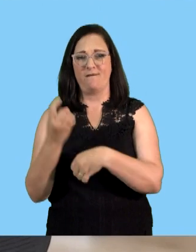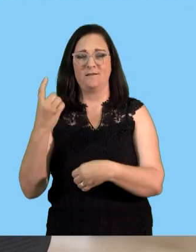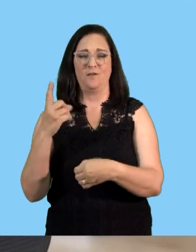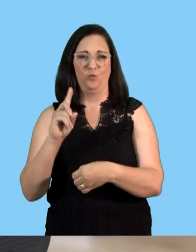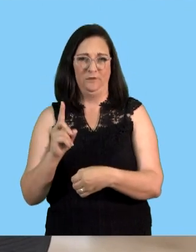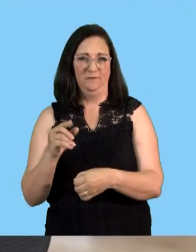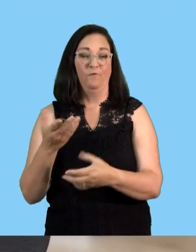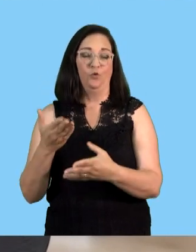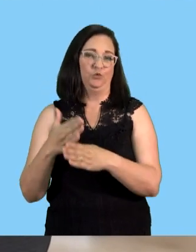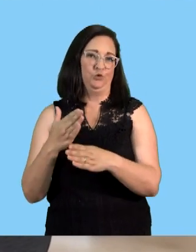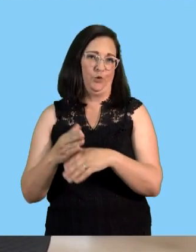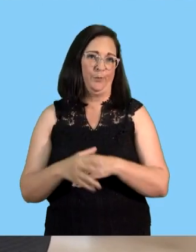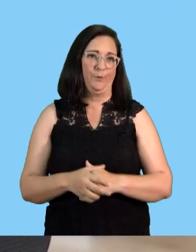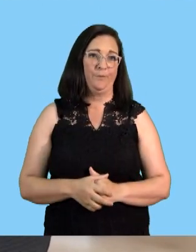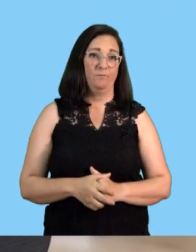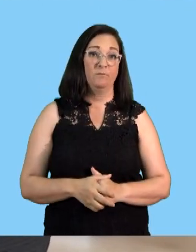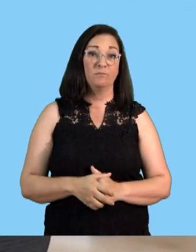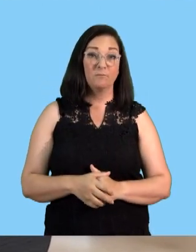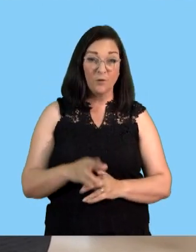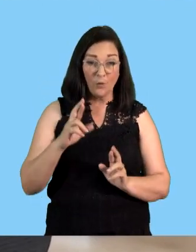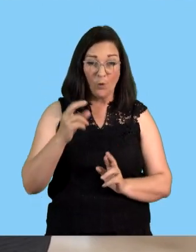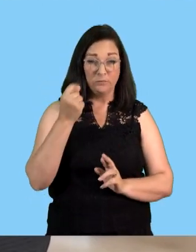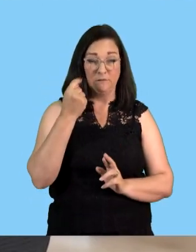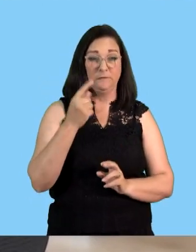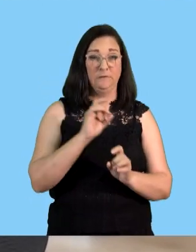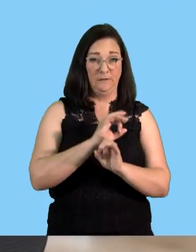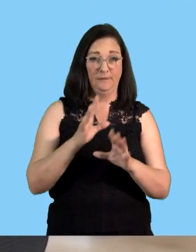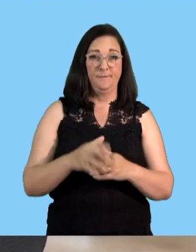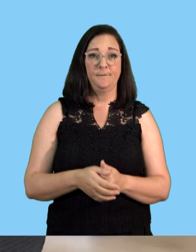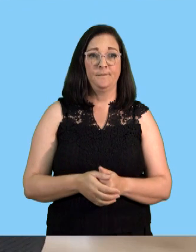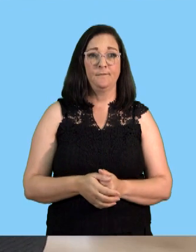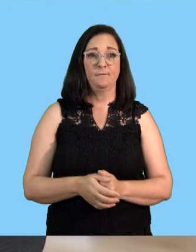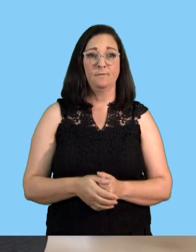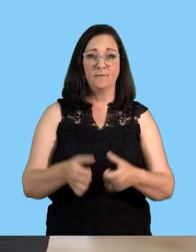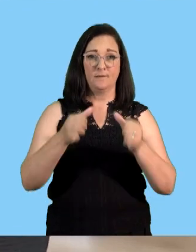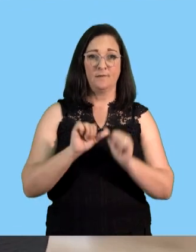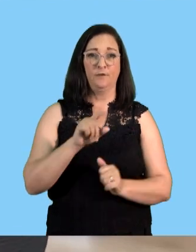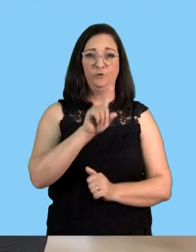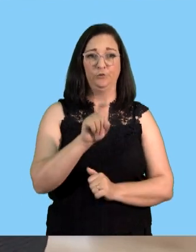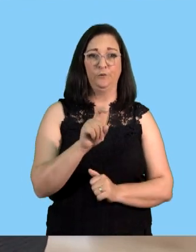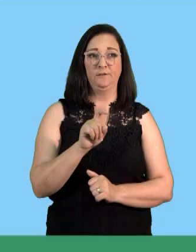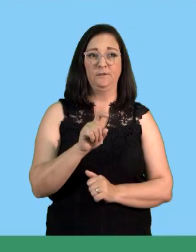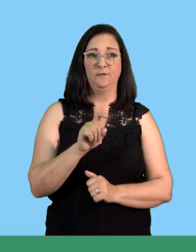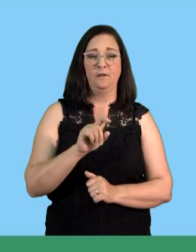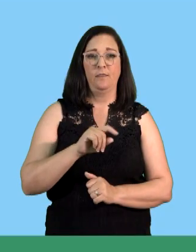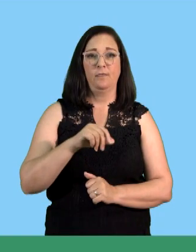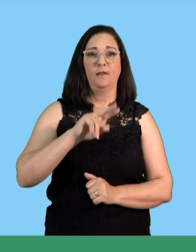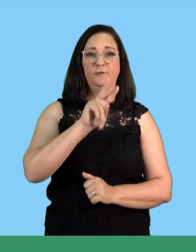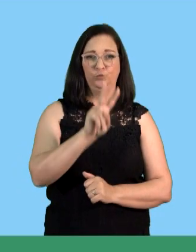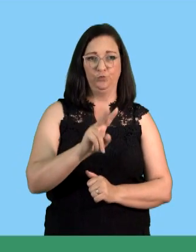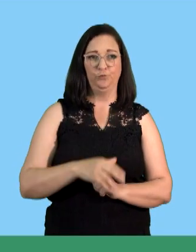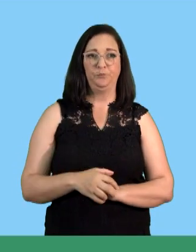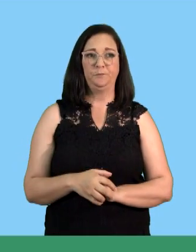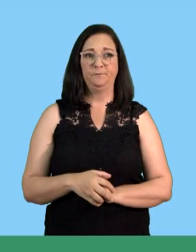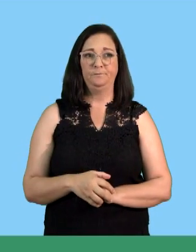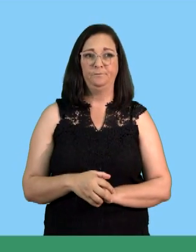to perform this job. I hope you understand. So now we move on to the second question. So the second